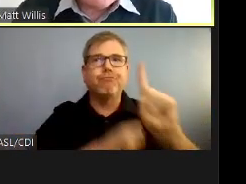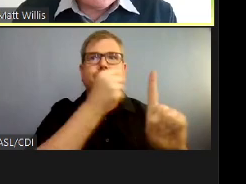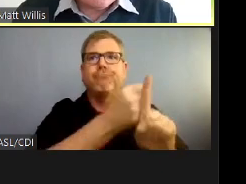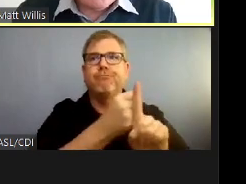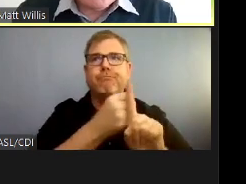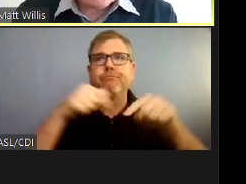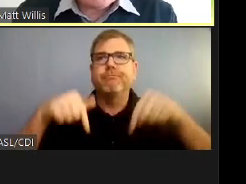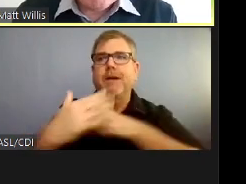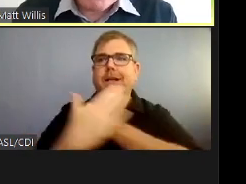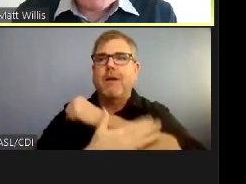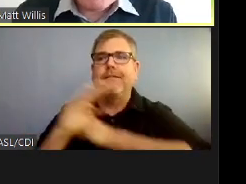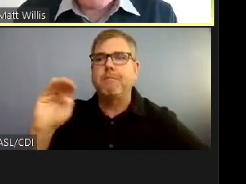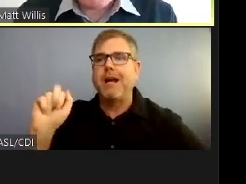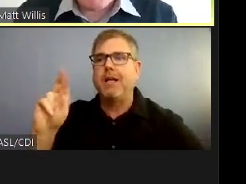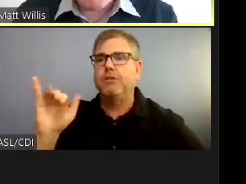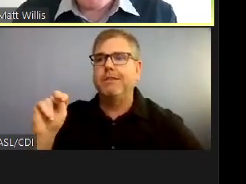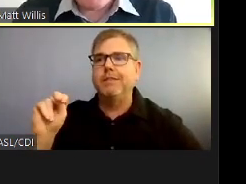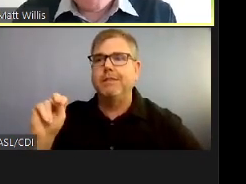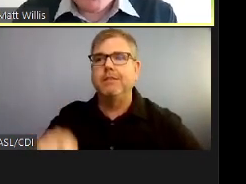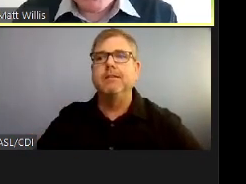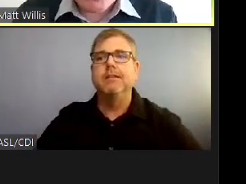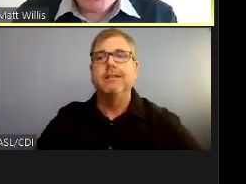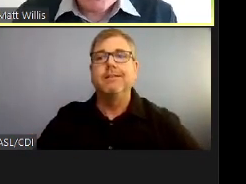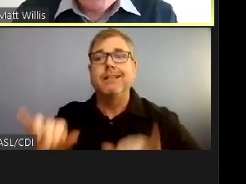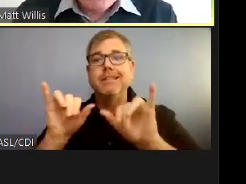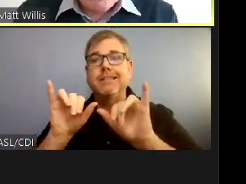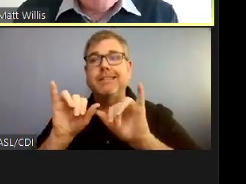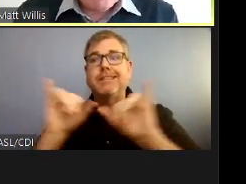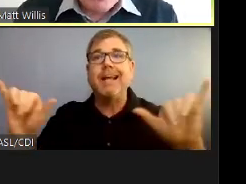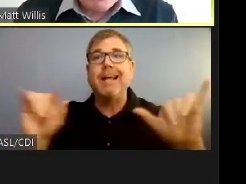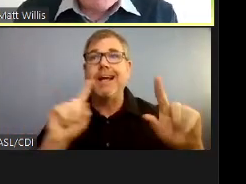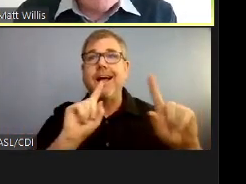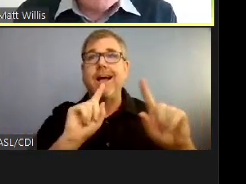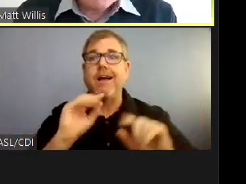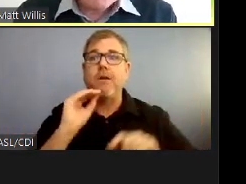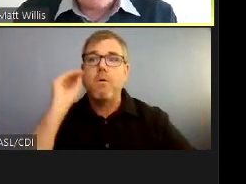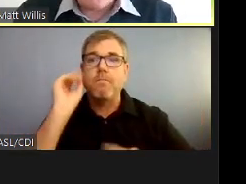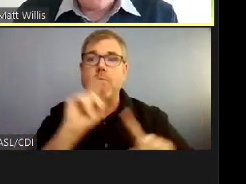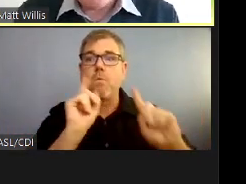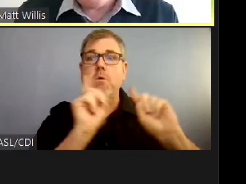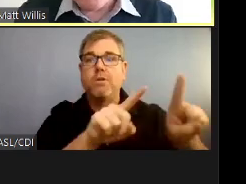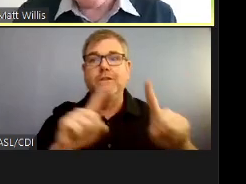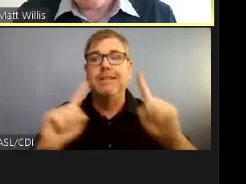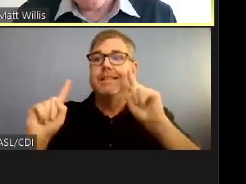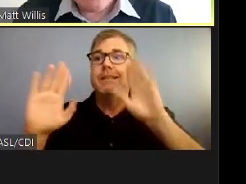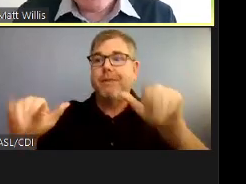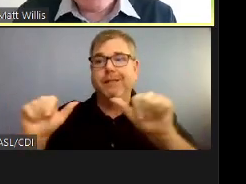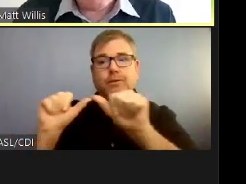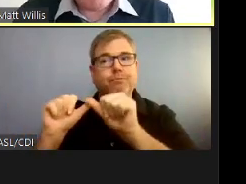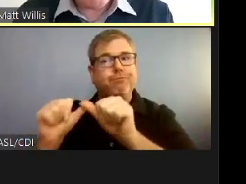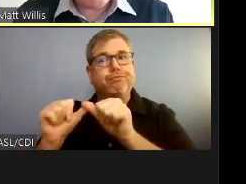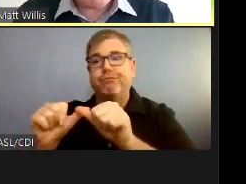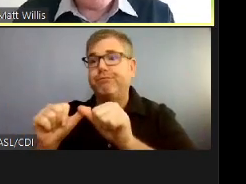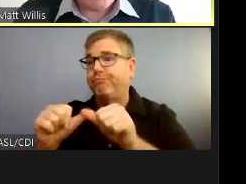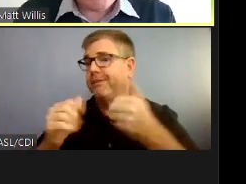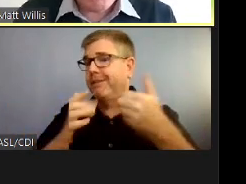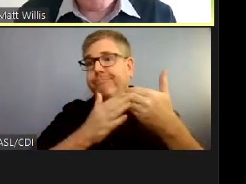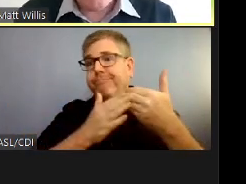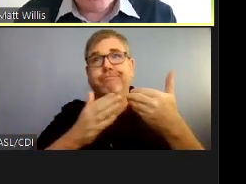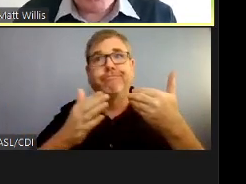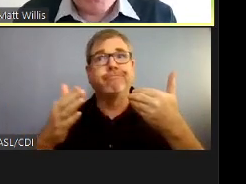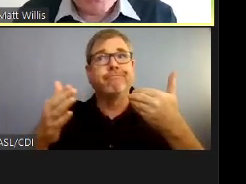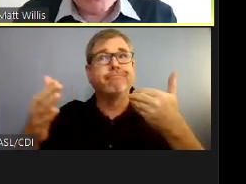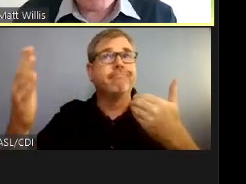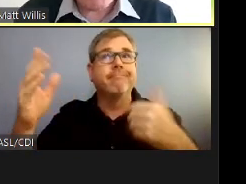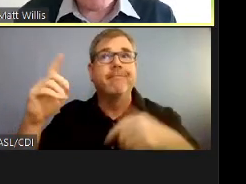The stay-at-home order is expected to be extended indefinitely, and obviously you know what to do. This is what we've been talking about